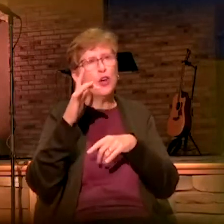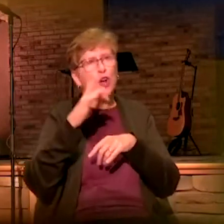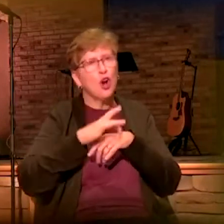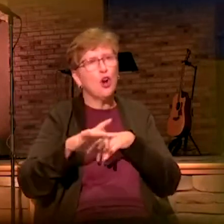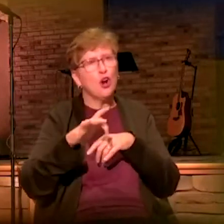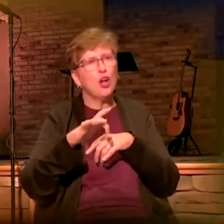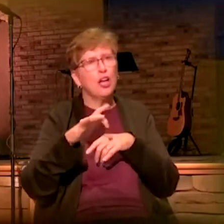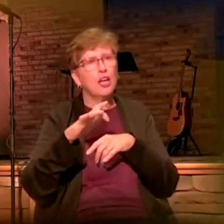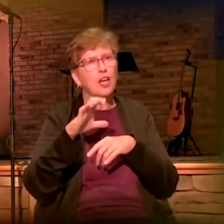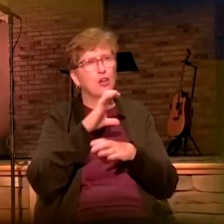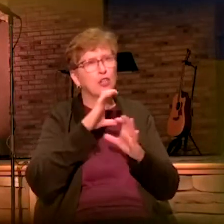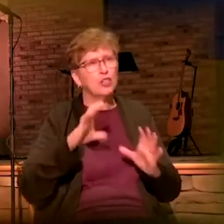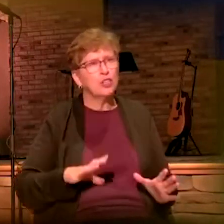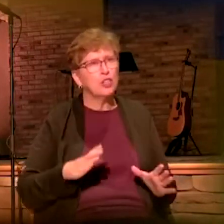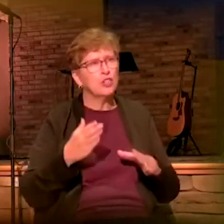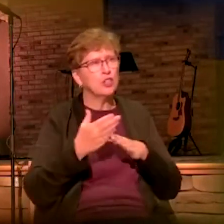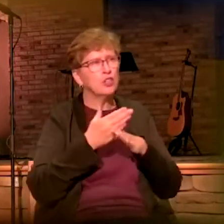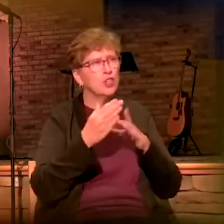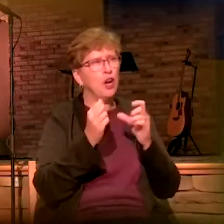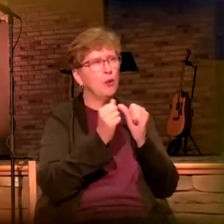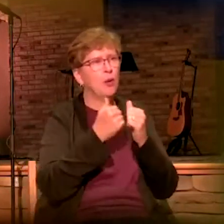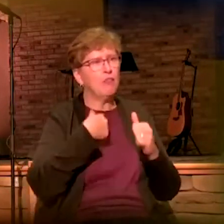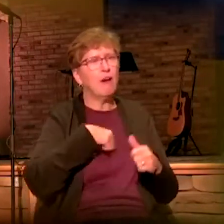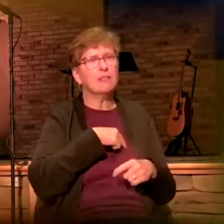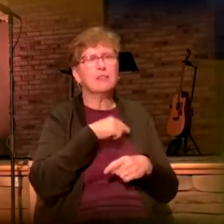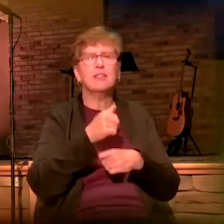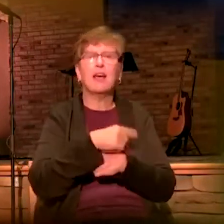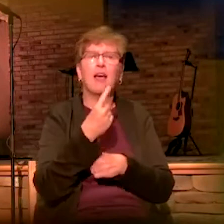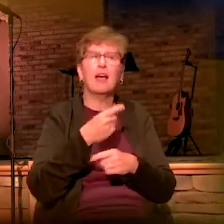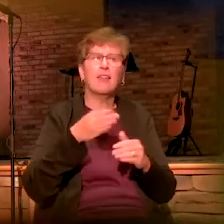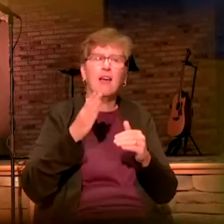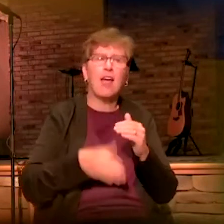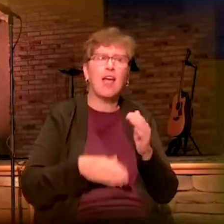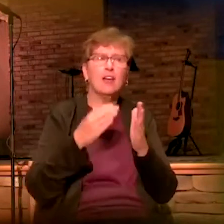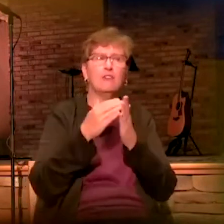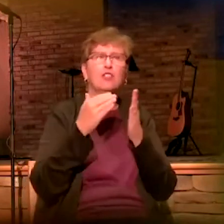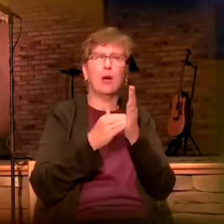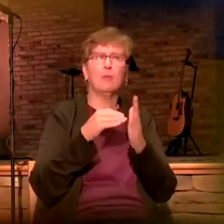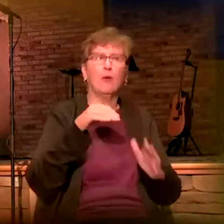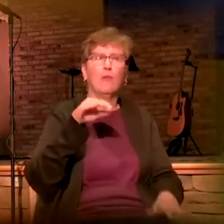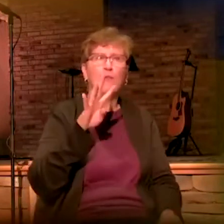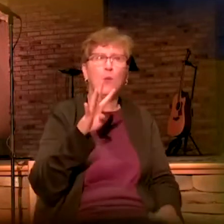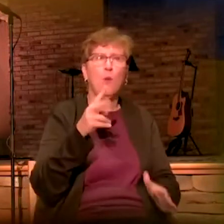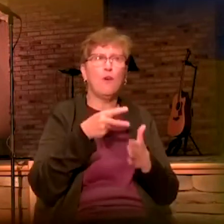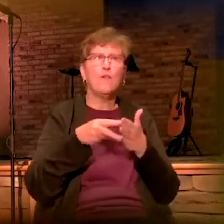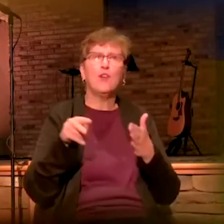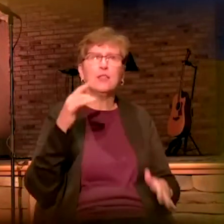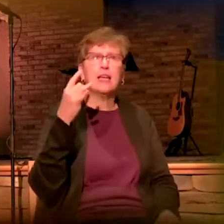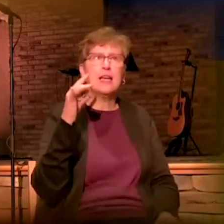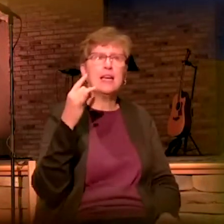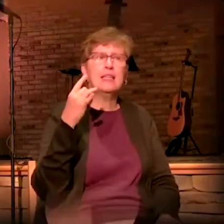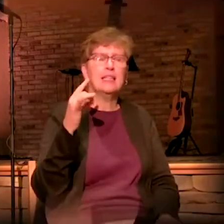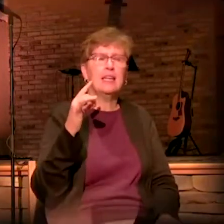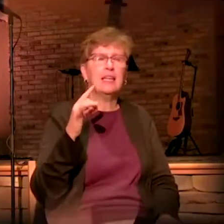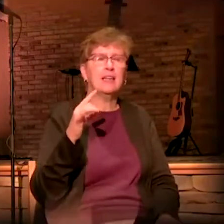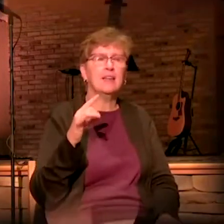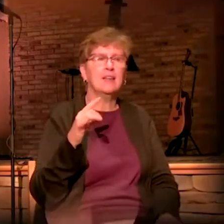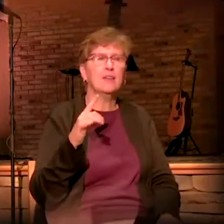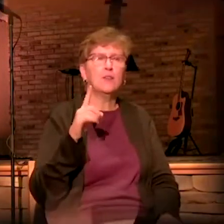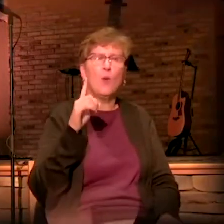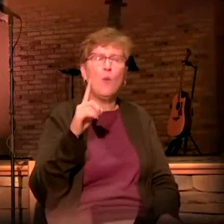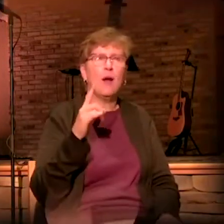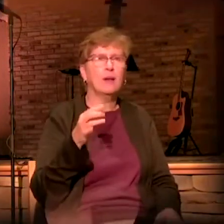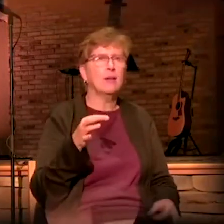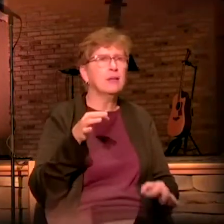words are shared with us today. And you get to the end of chapter 4, verse 18, and there's just this one